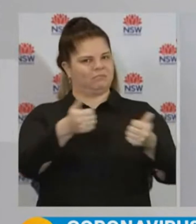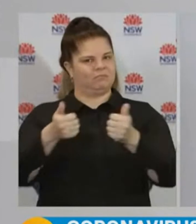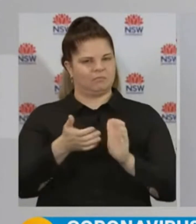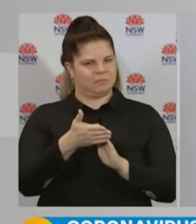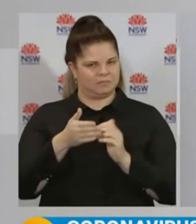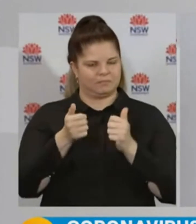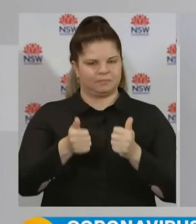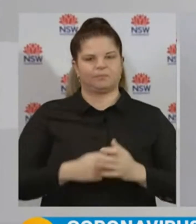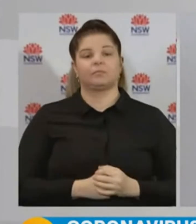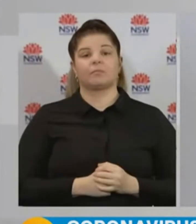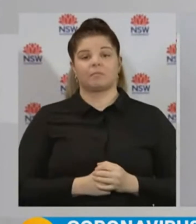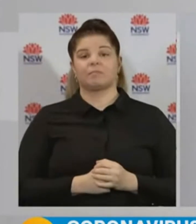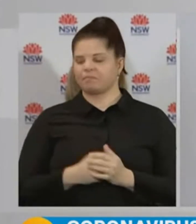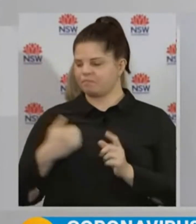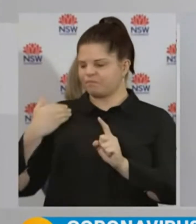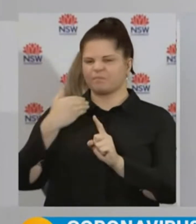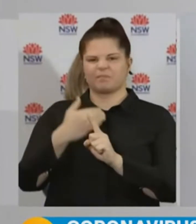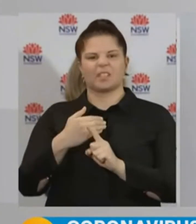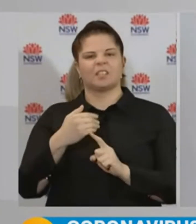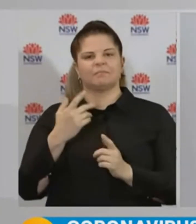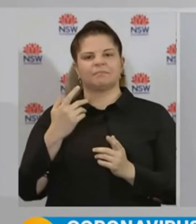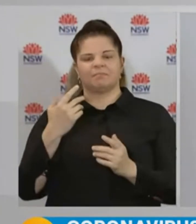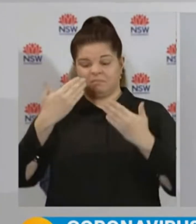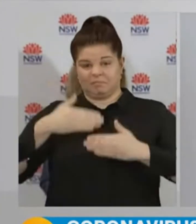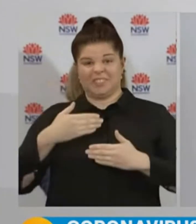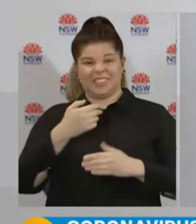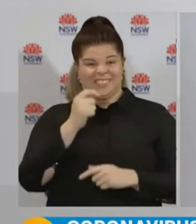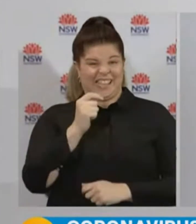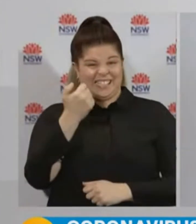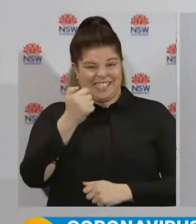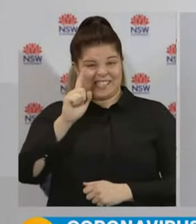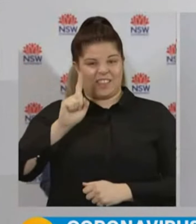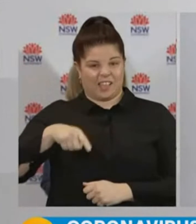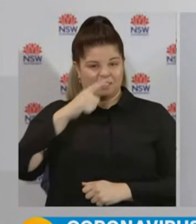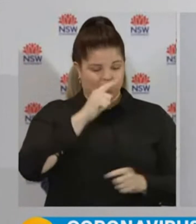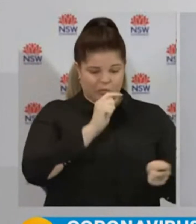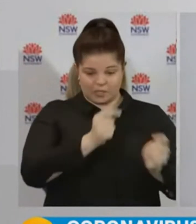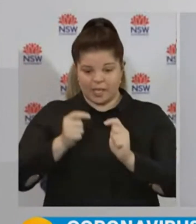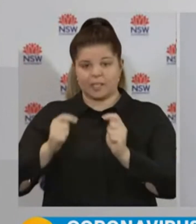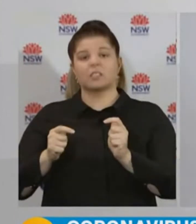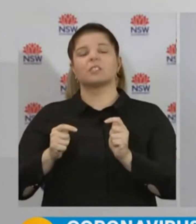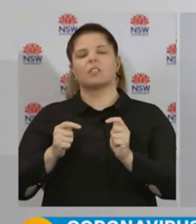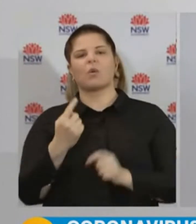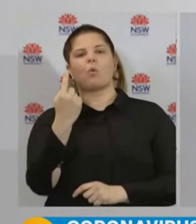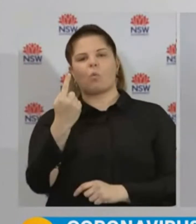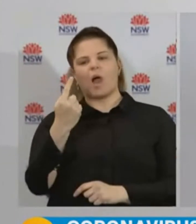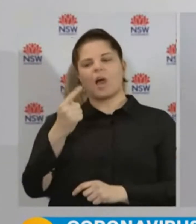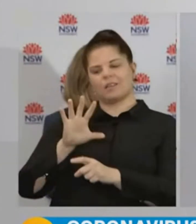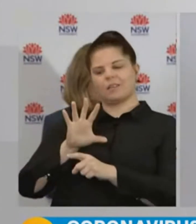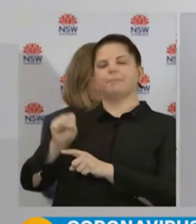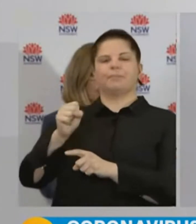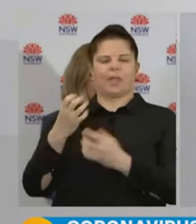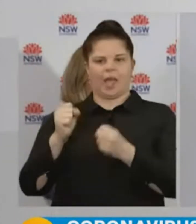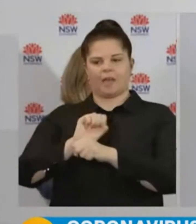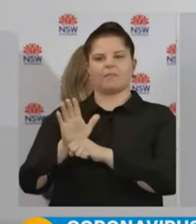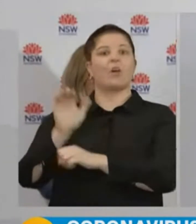6,000 tests, of which there was just one positive case, which was from a known source, an overseas traveller. And as we know, the number of tests